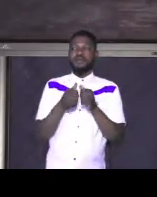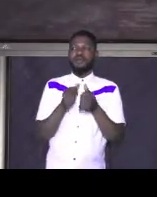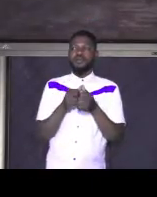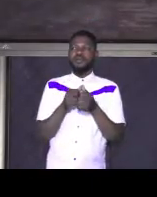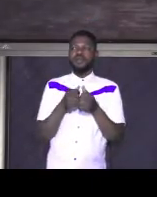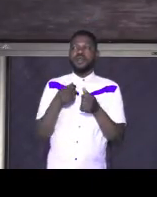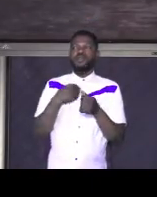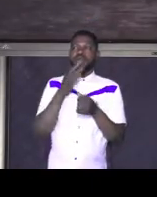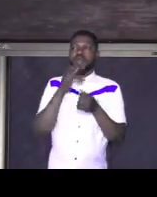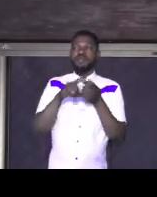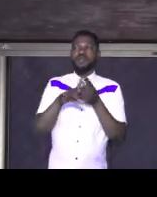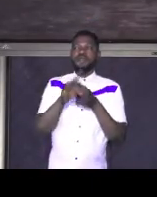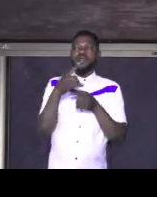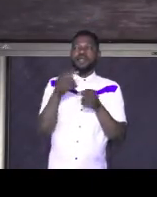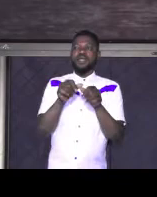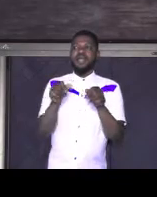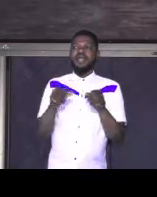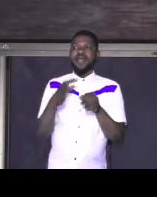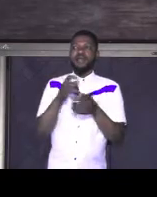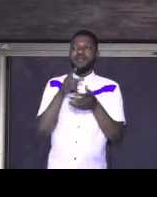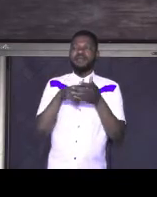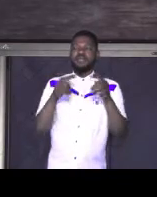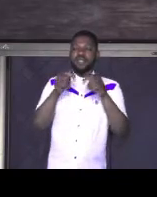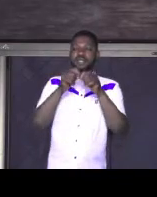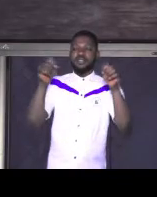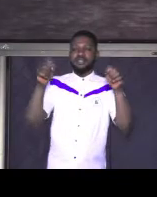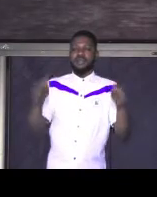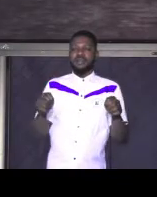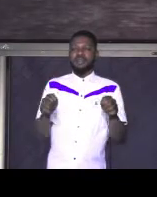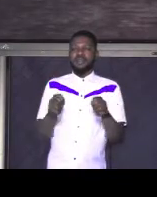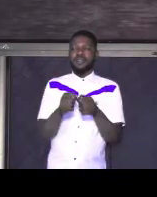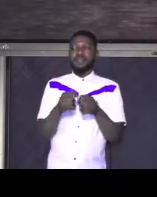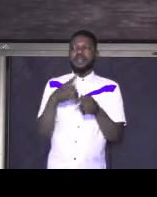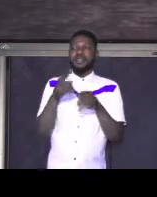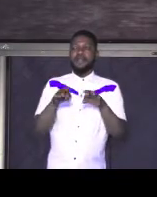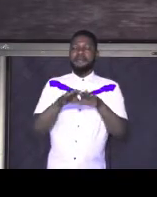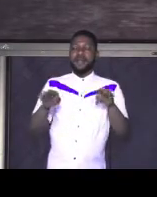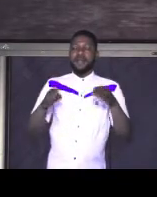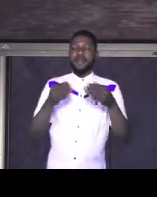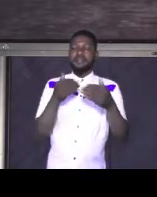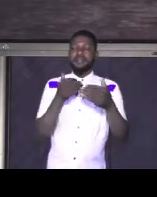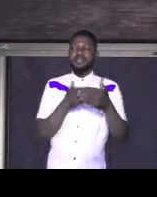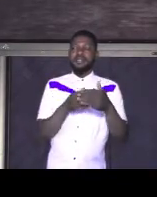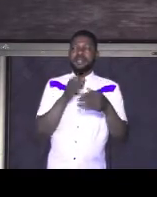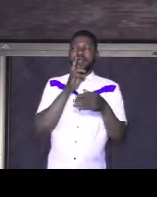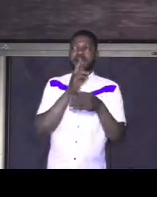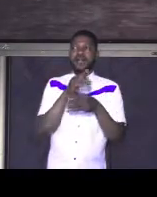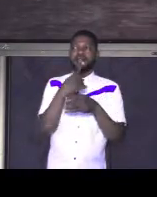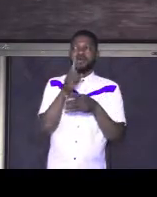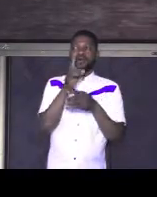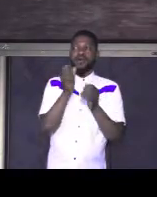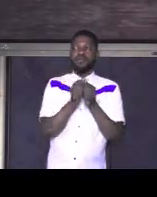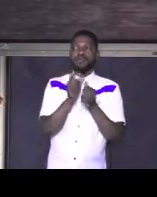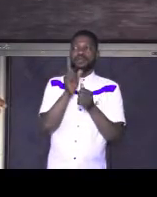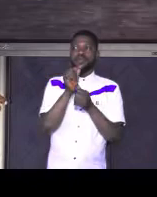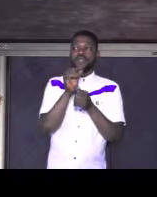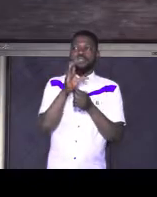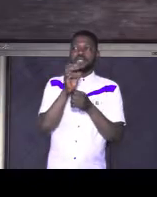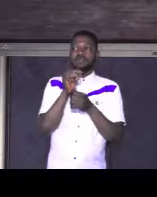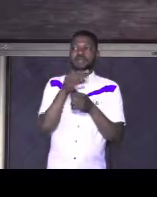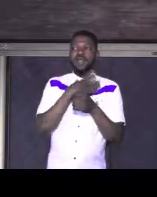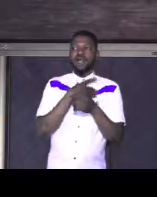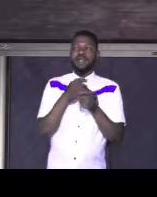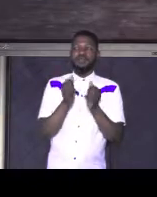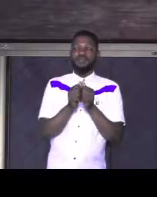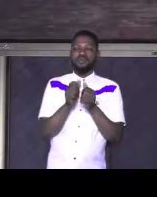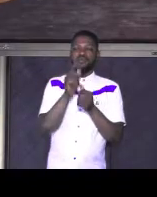problems. We are to find the area of this trapezoid. Now the parallel sides are the one with the 20 centimeter